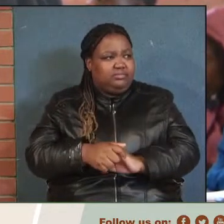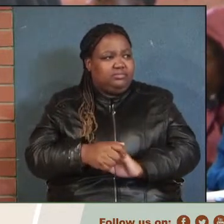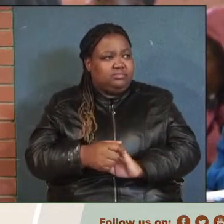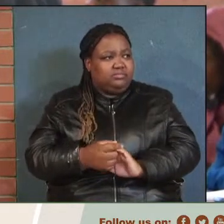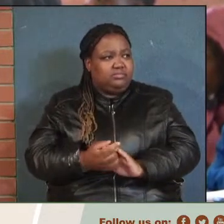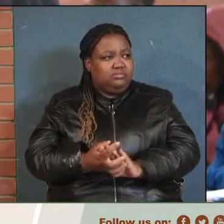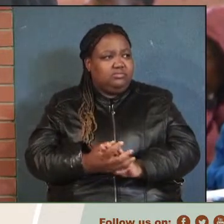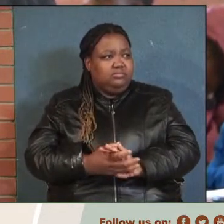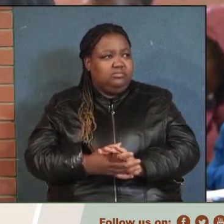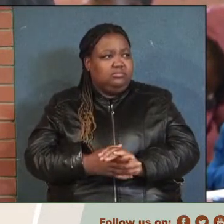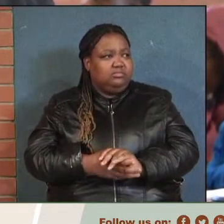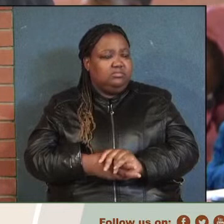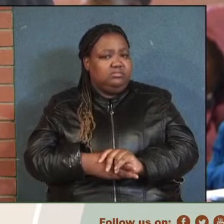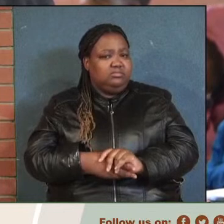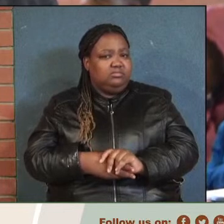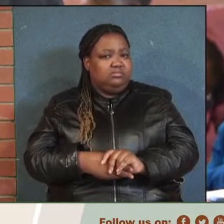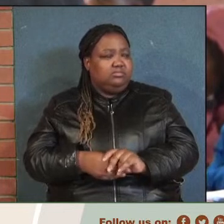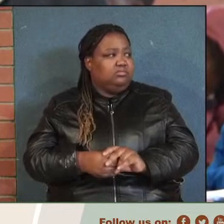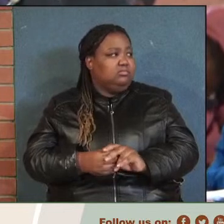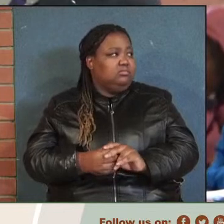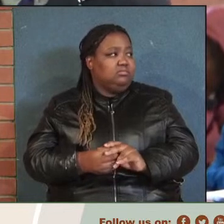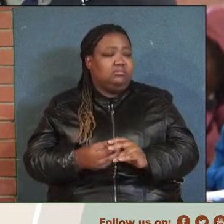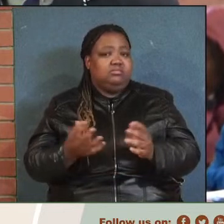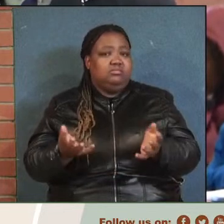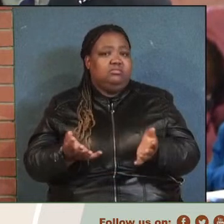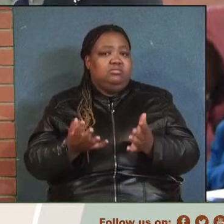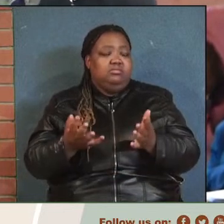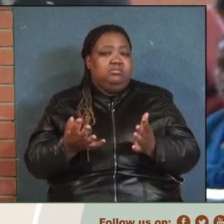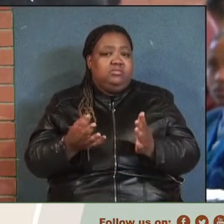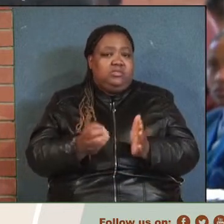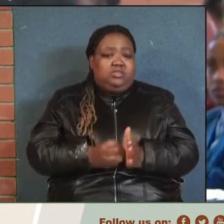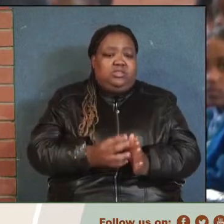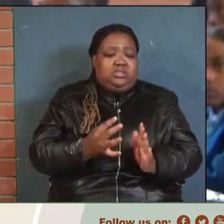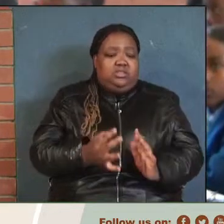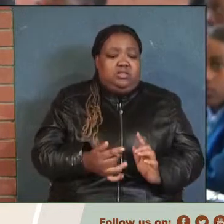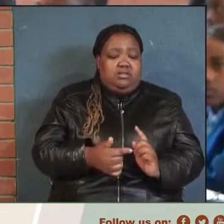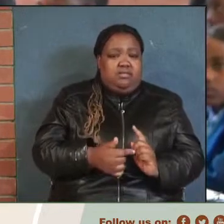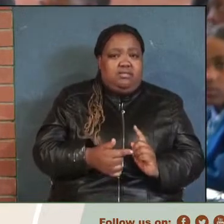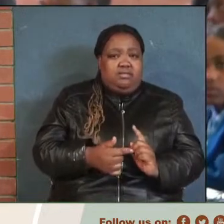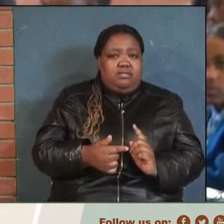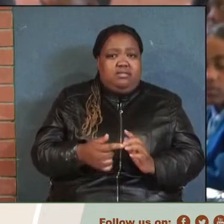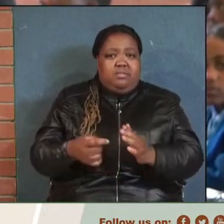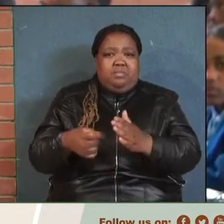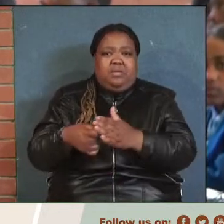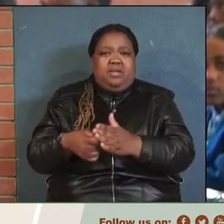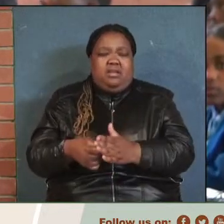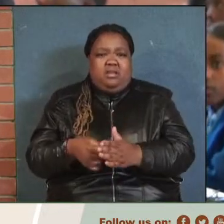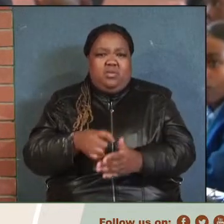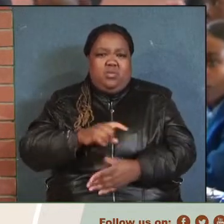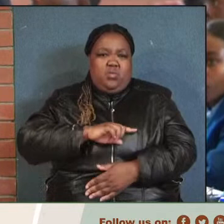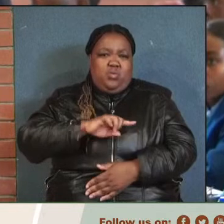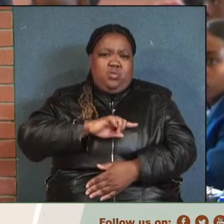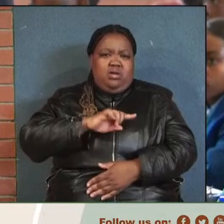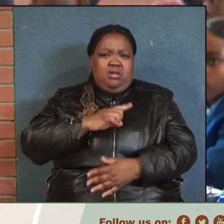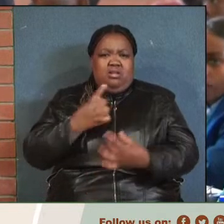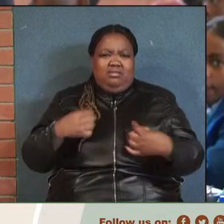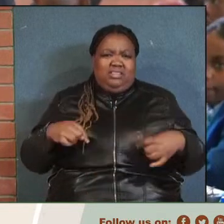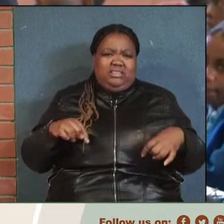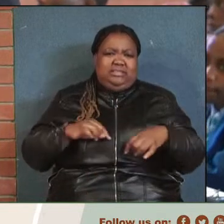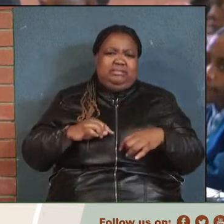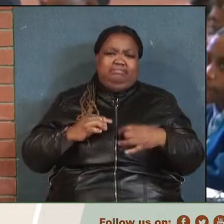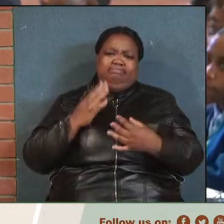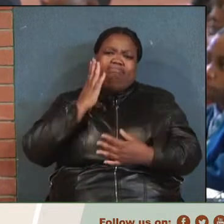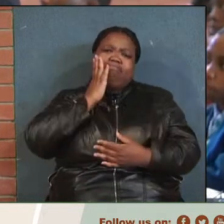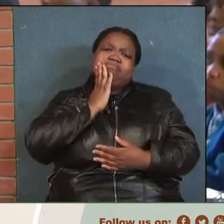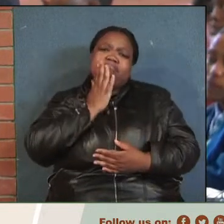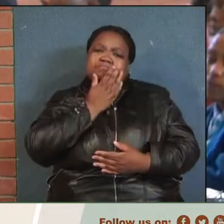if we're asking questions like this, Hore, how is this supposed to pay Inging? Why are we being lenient? Are we not looking for a